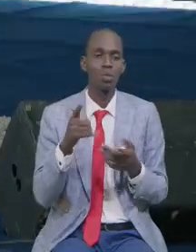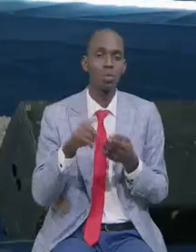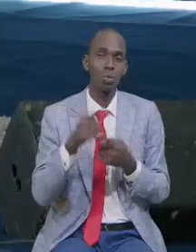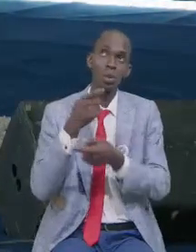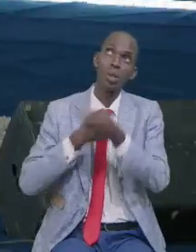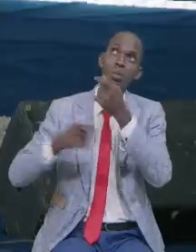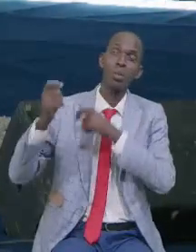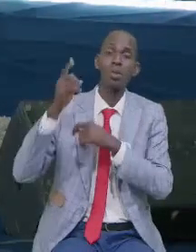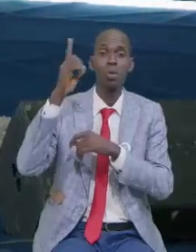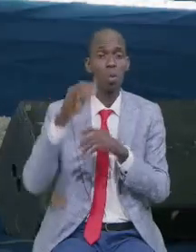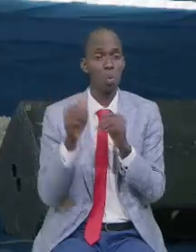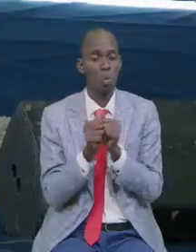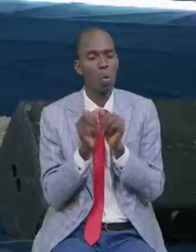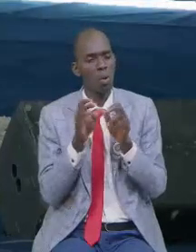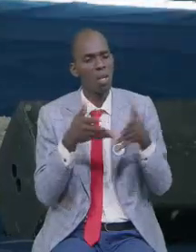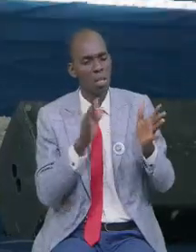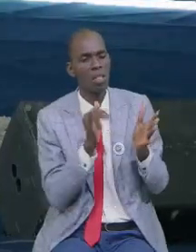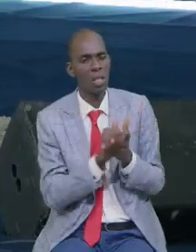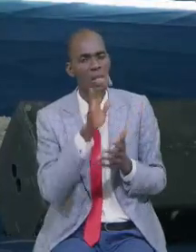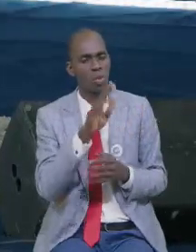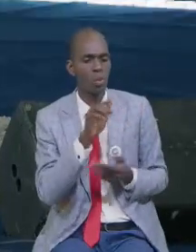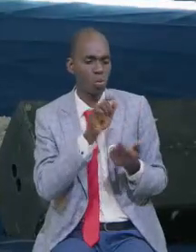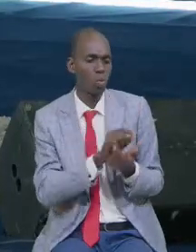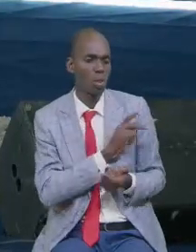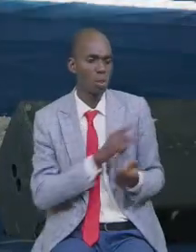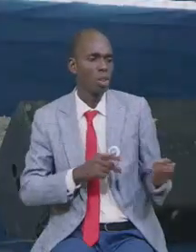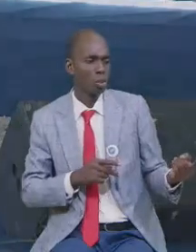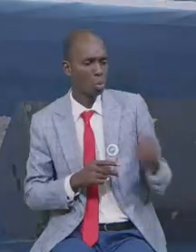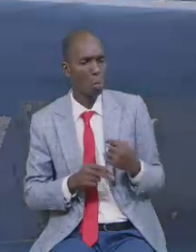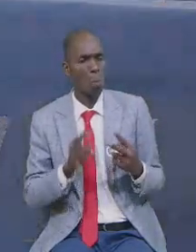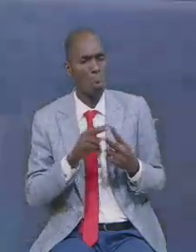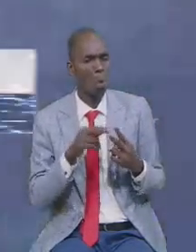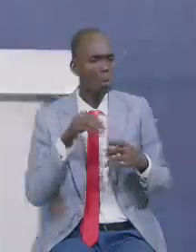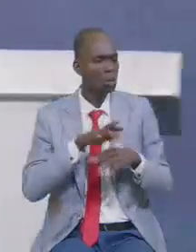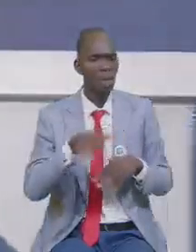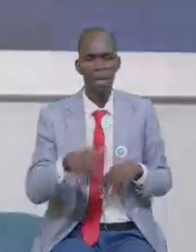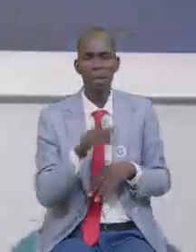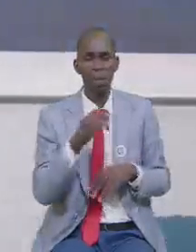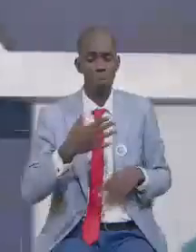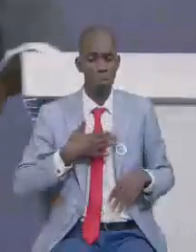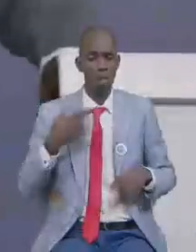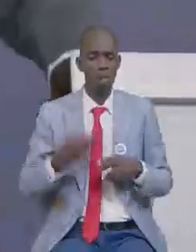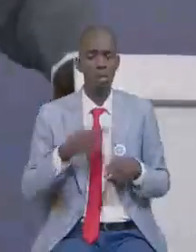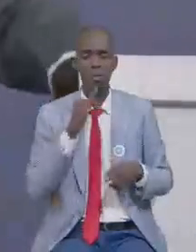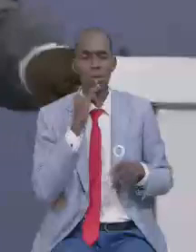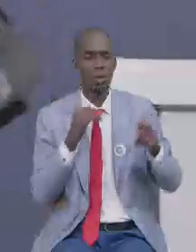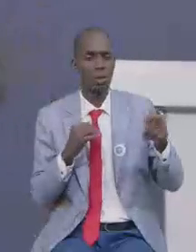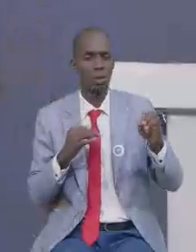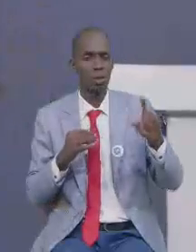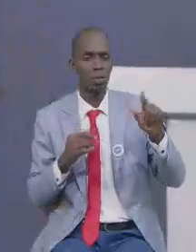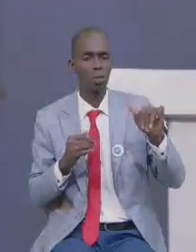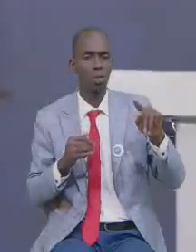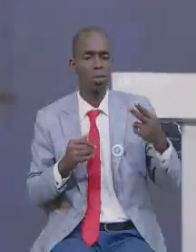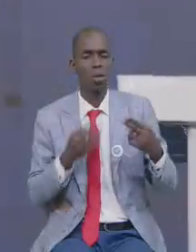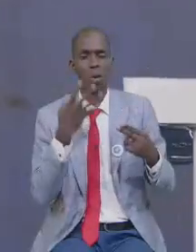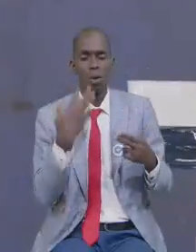Okay, let him come out. Let him send anybody. My name is Goliath of God. Let him confront me.